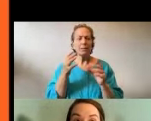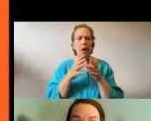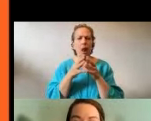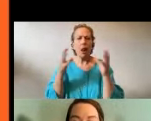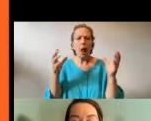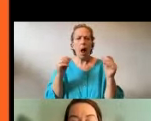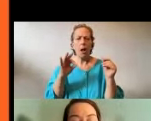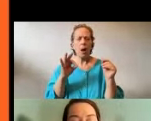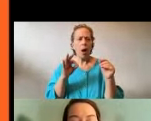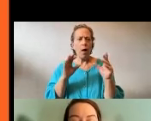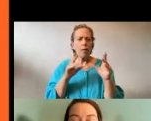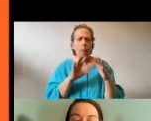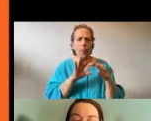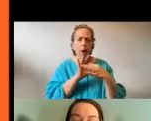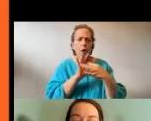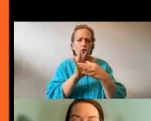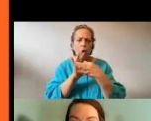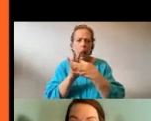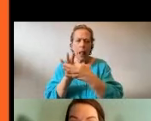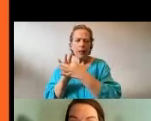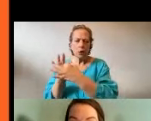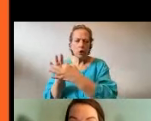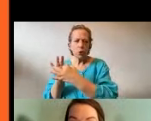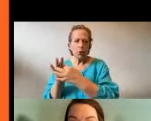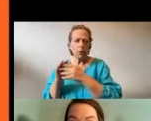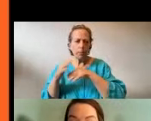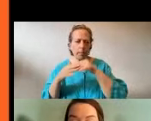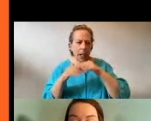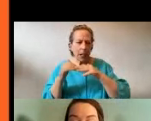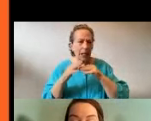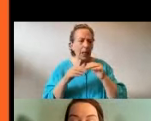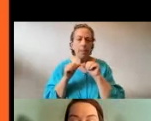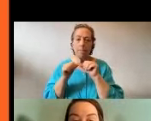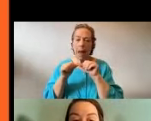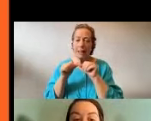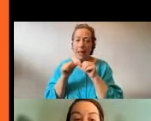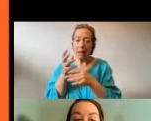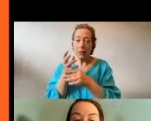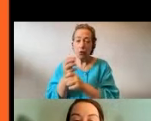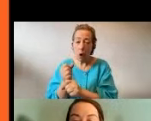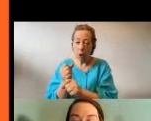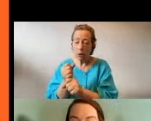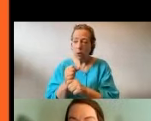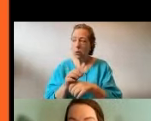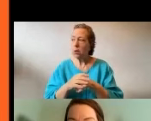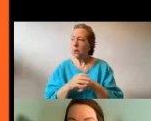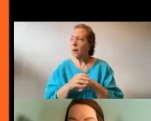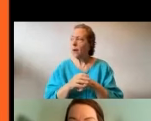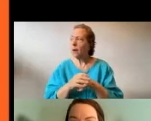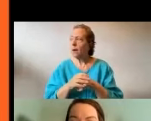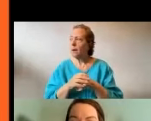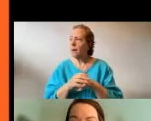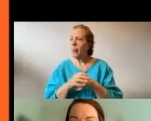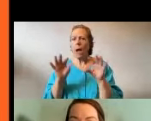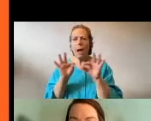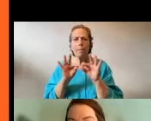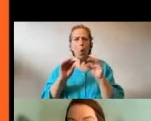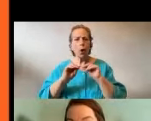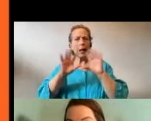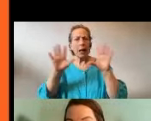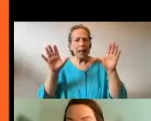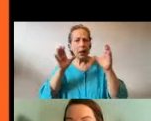aspects of relationships, what I'm trying to say, that building and maintaining trust and being clear in both in your communications and